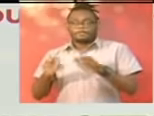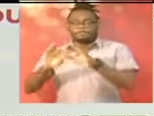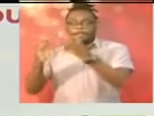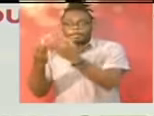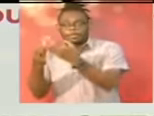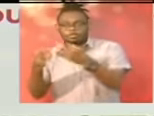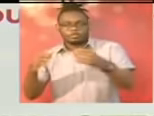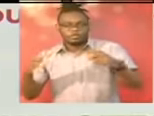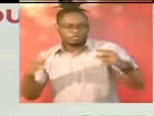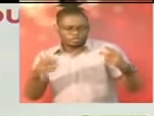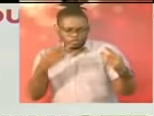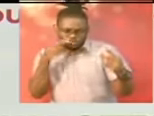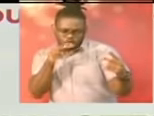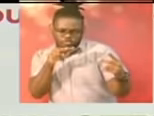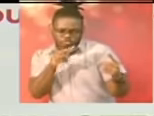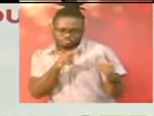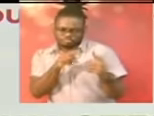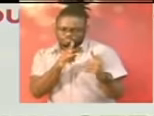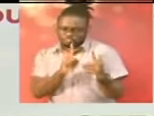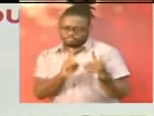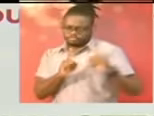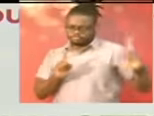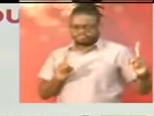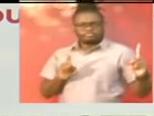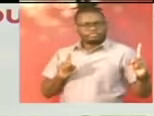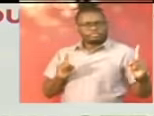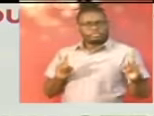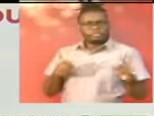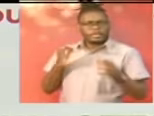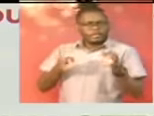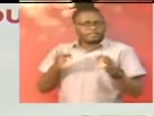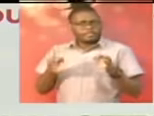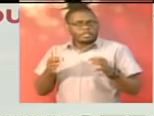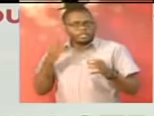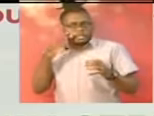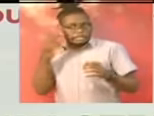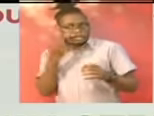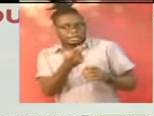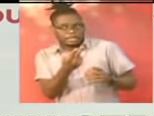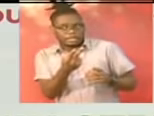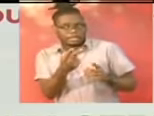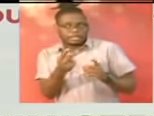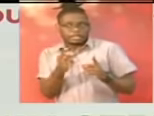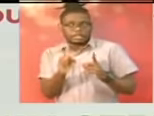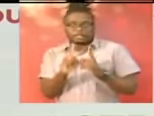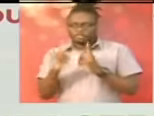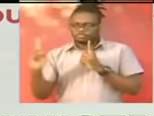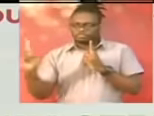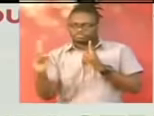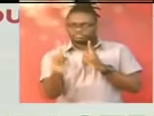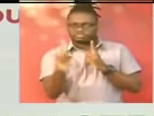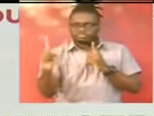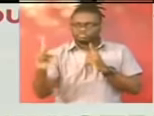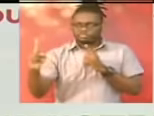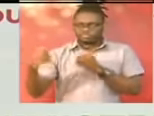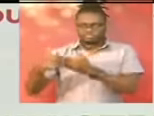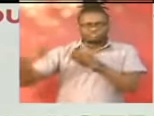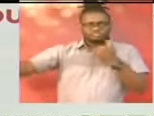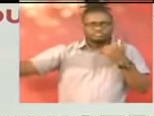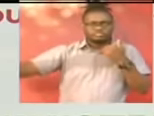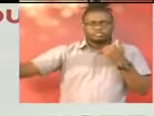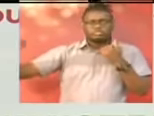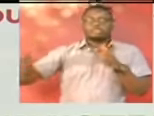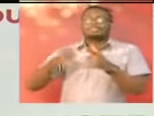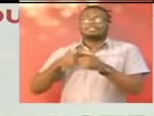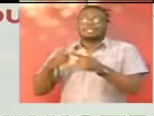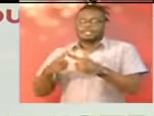individuals not to breach quarantine because they feel well, because you could be an asymptomatic positive And we